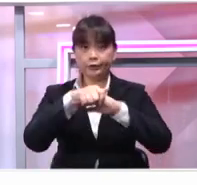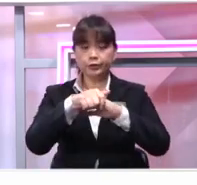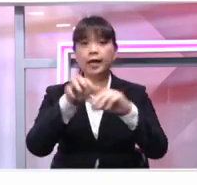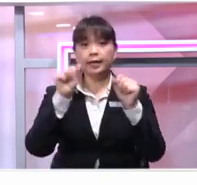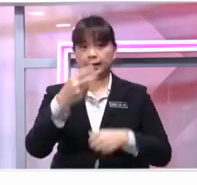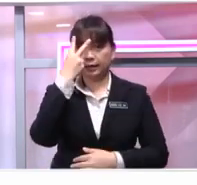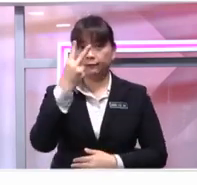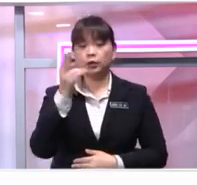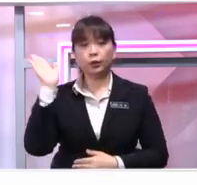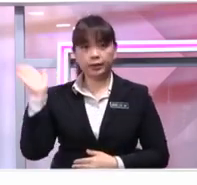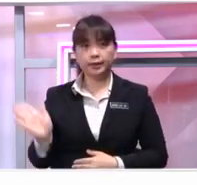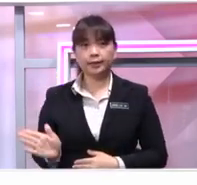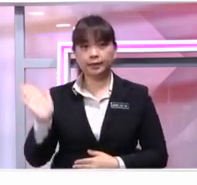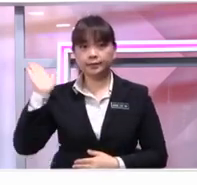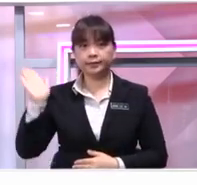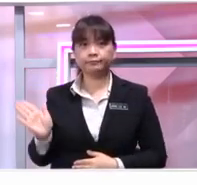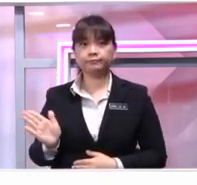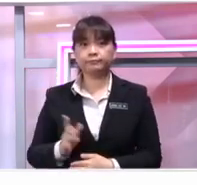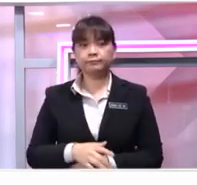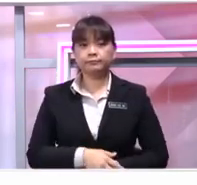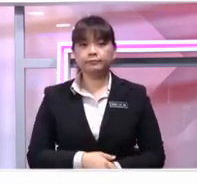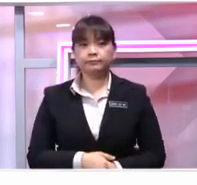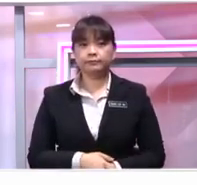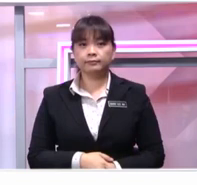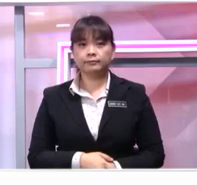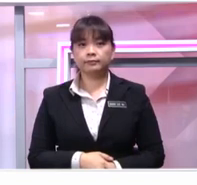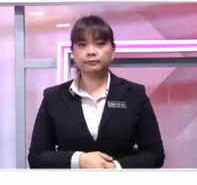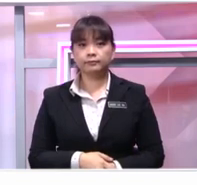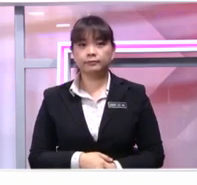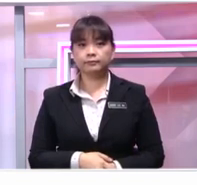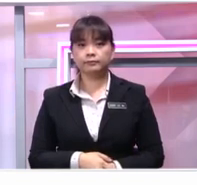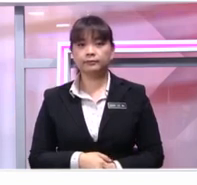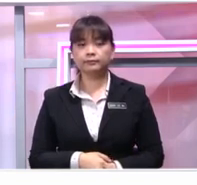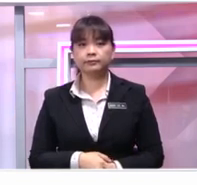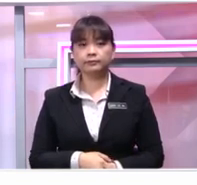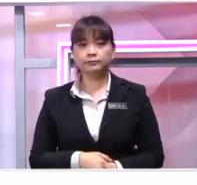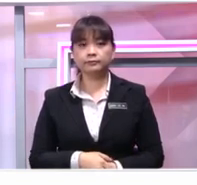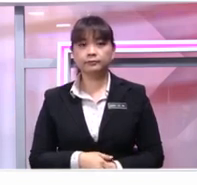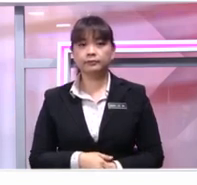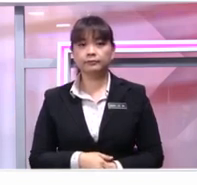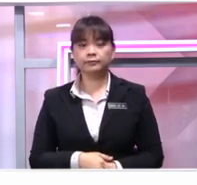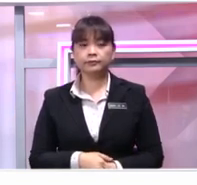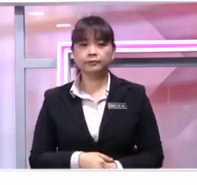like having too much information about myself out there on the web.